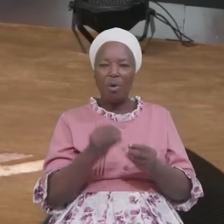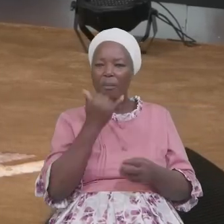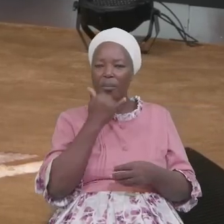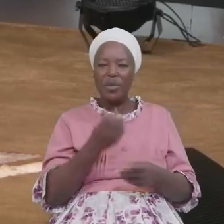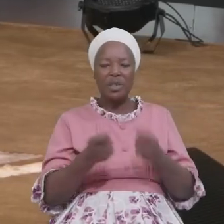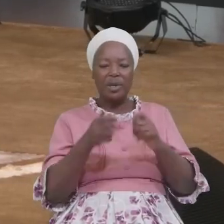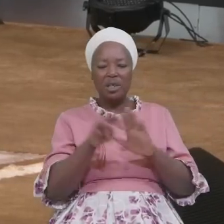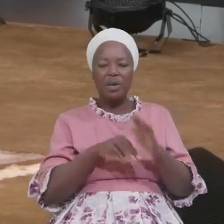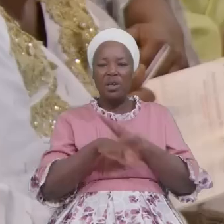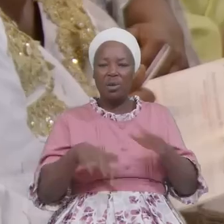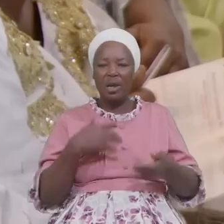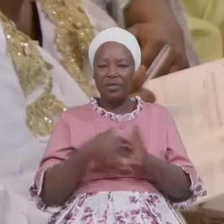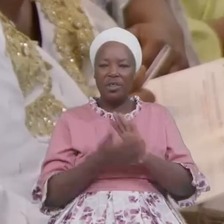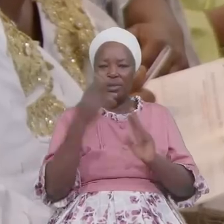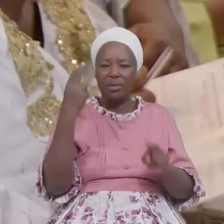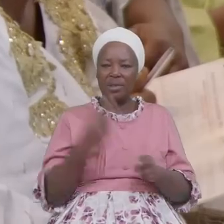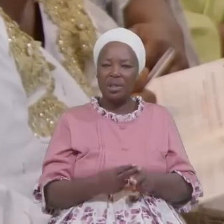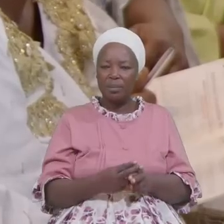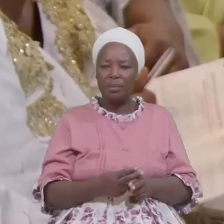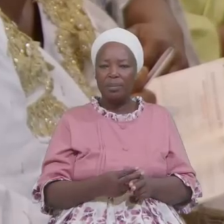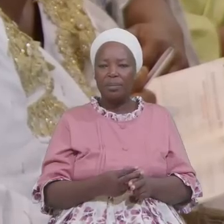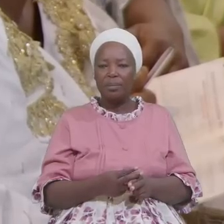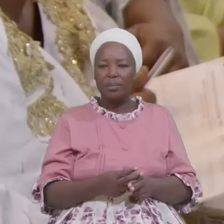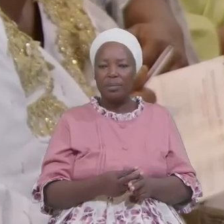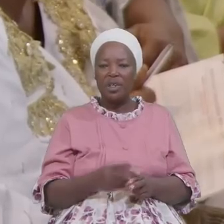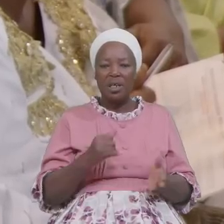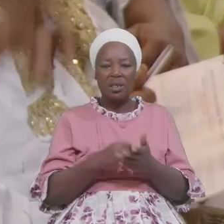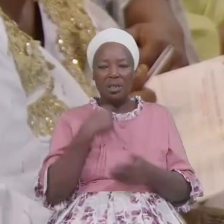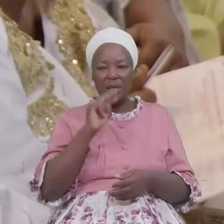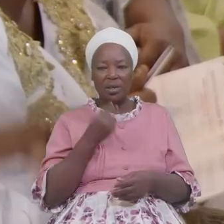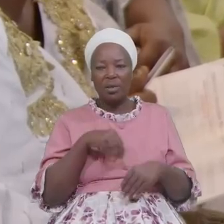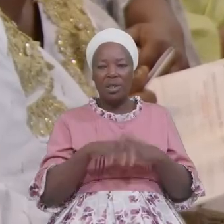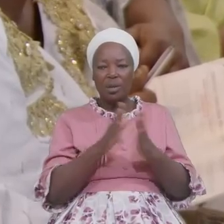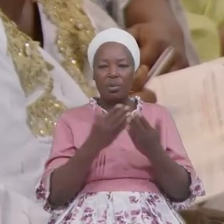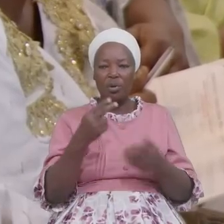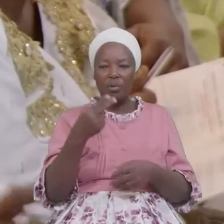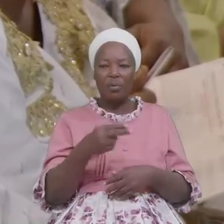your life in Jesus' name. It tells us in